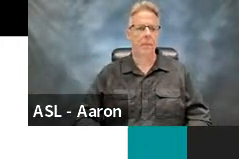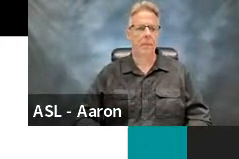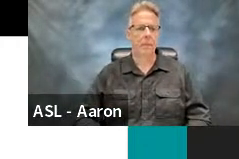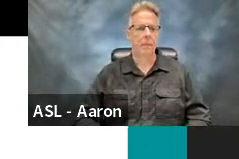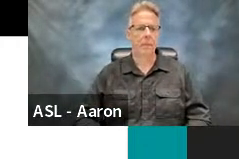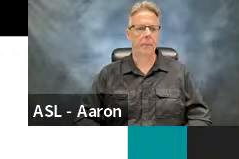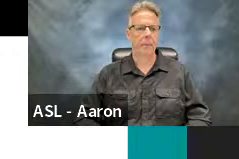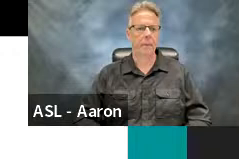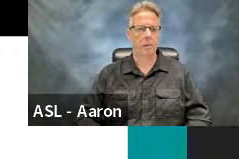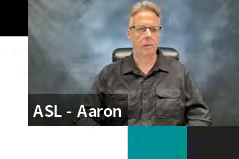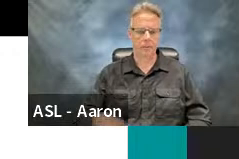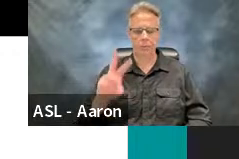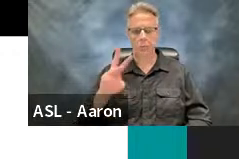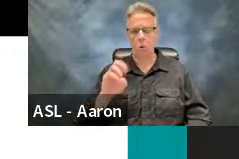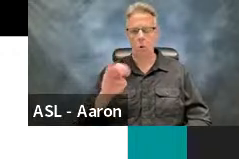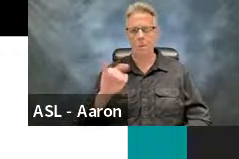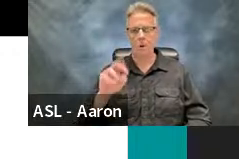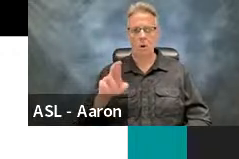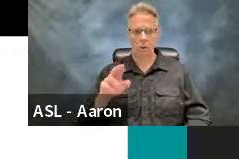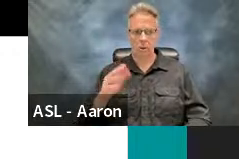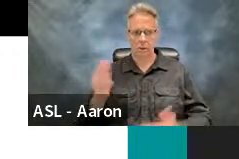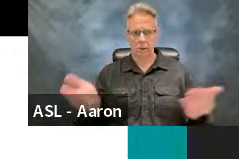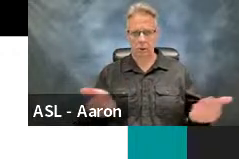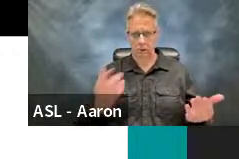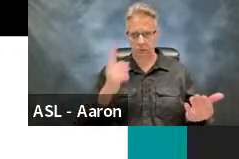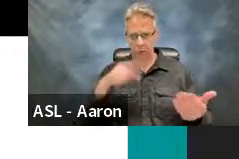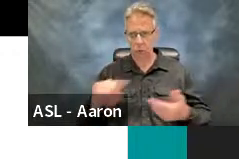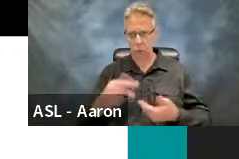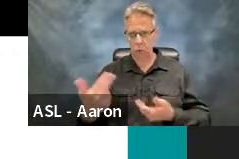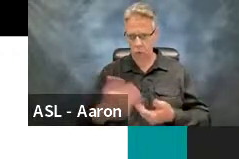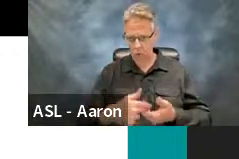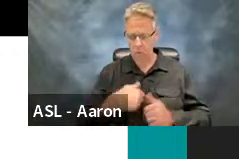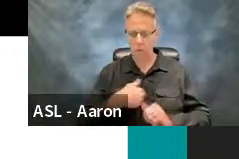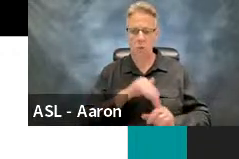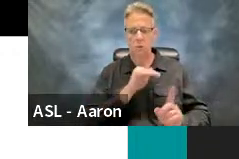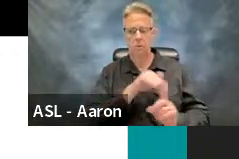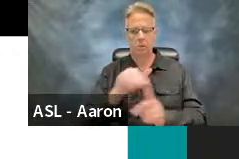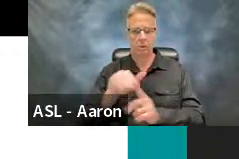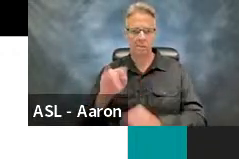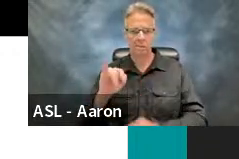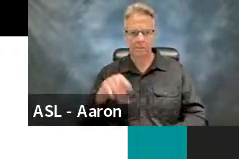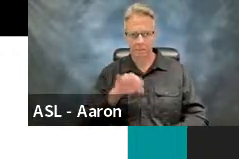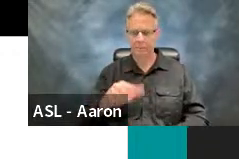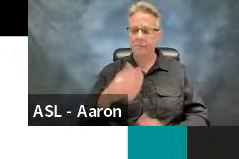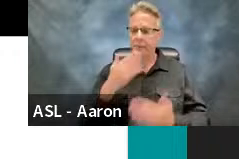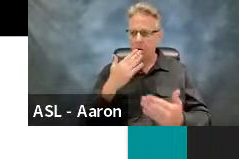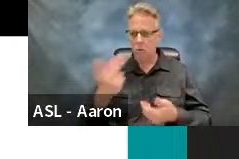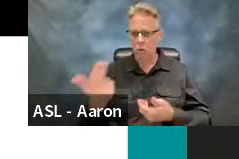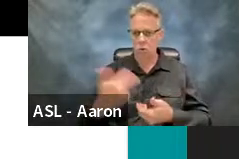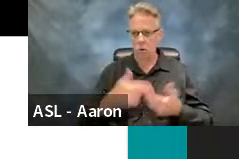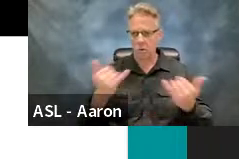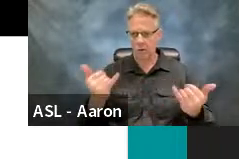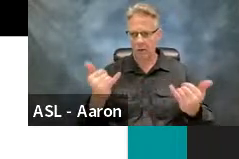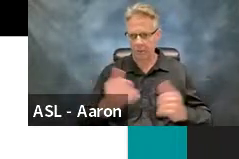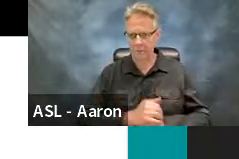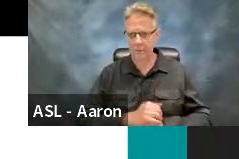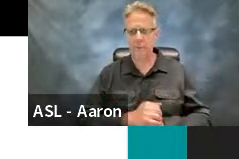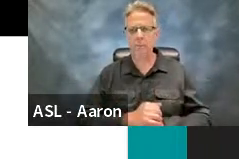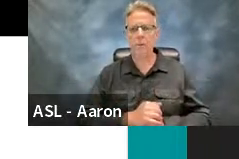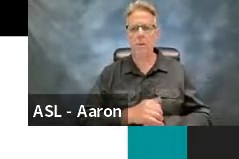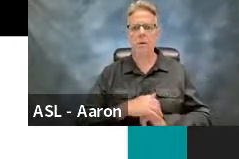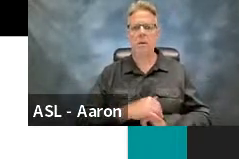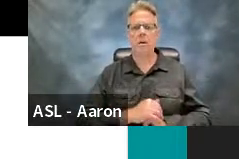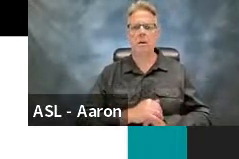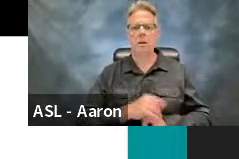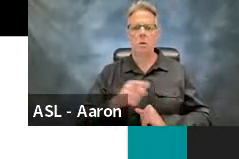And for our webinar participants, just a few reminders for tips. First of all, thank you for joining us today. Please join